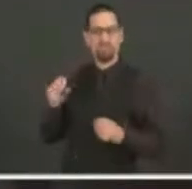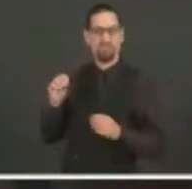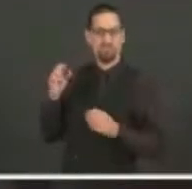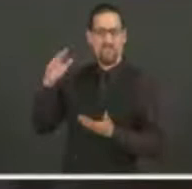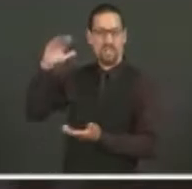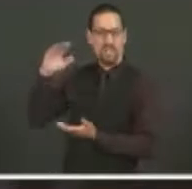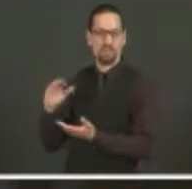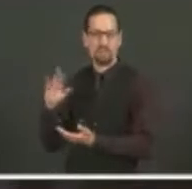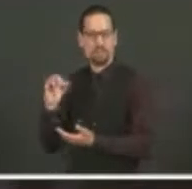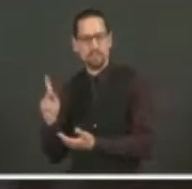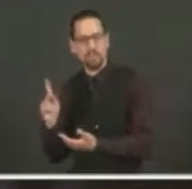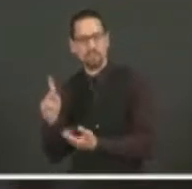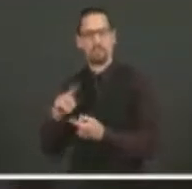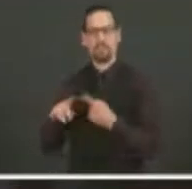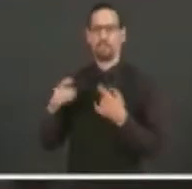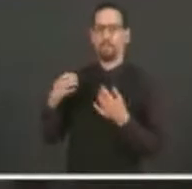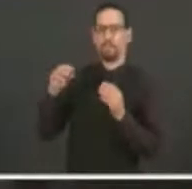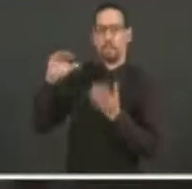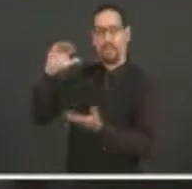wearing masks?